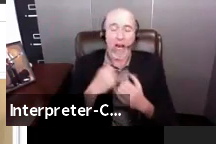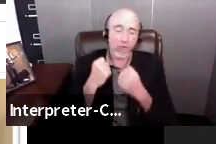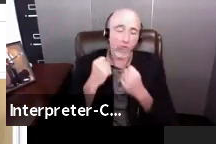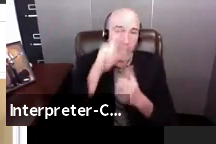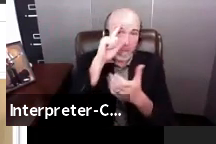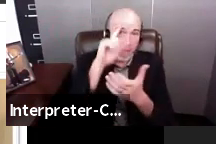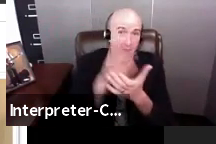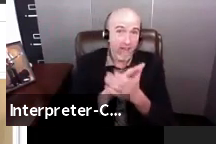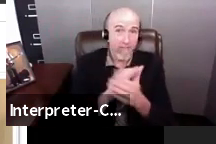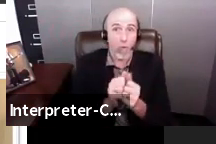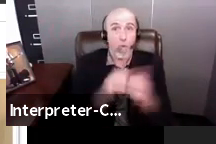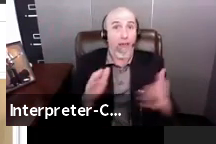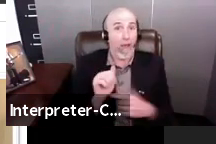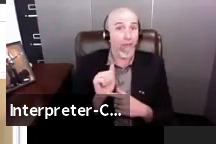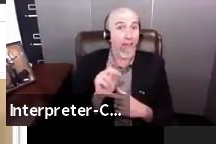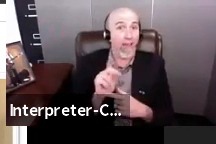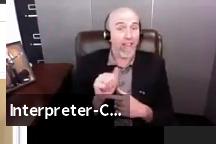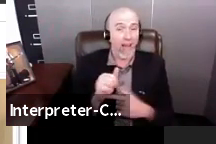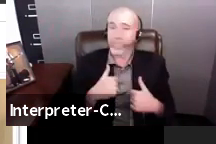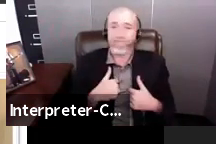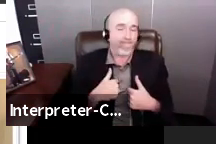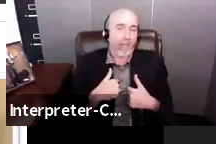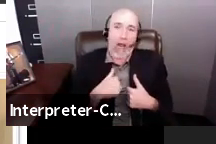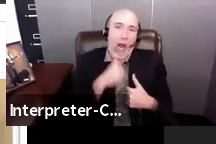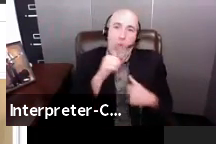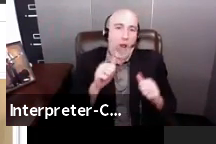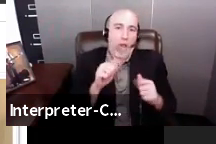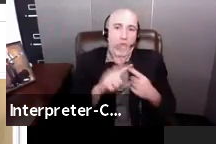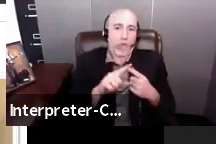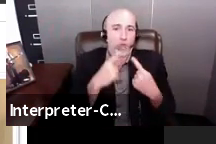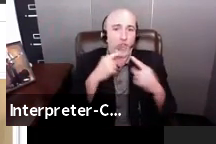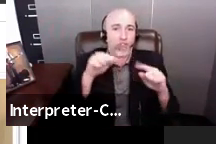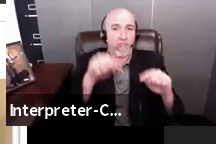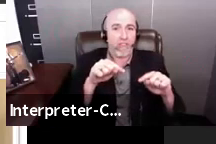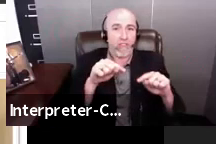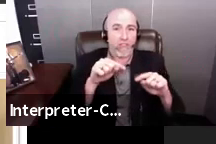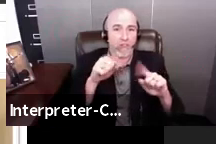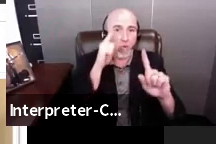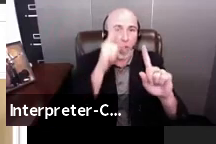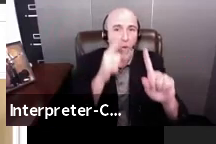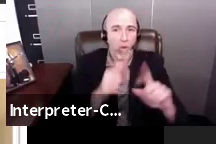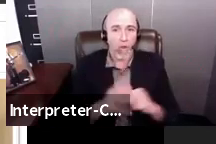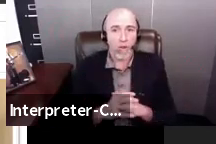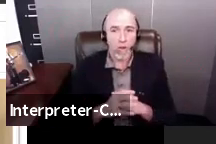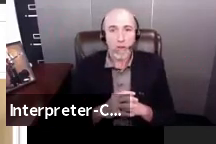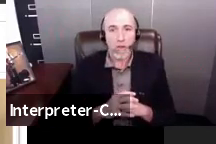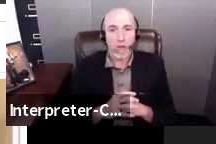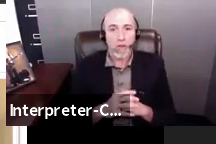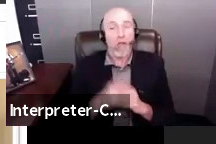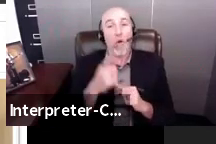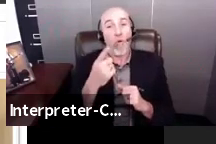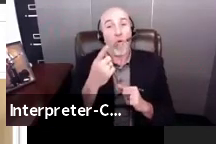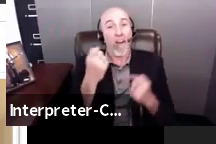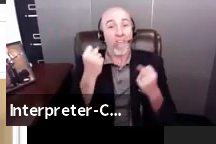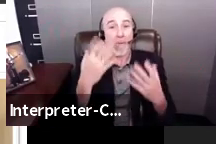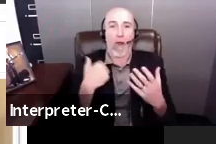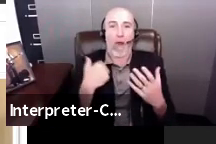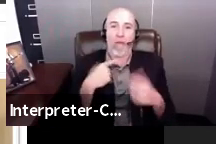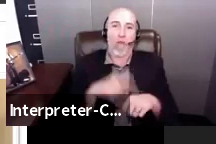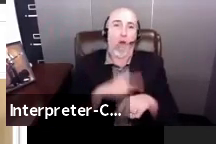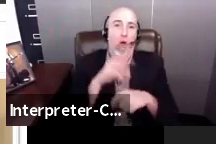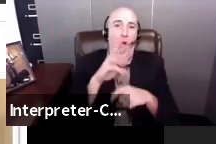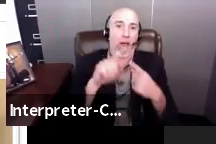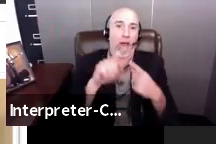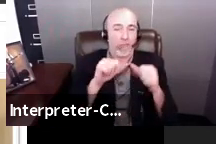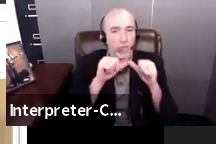that without the ADA, I would not have been able to achieve this goal. As many have said before, we have a long way to go, but we